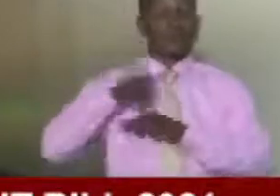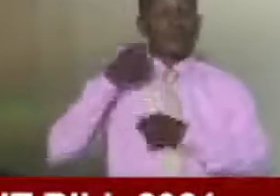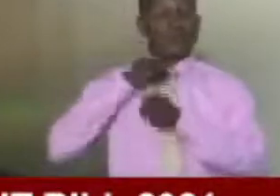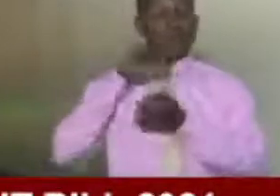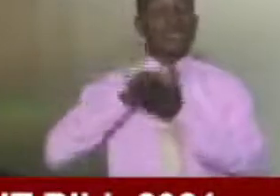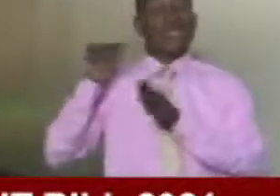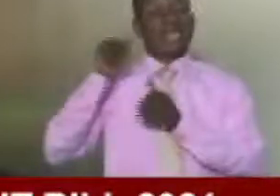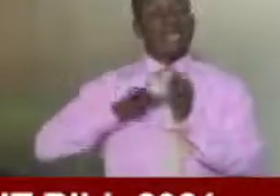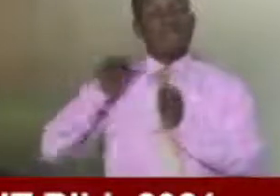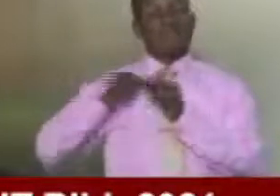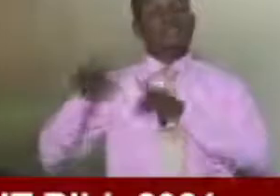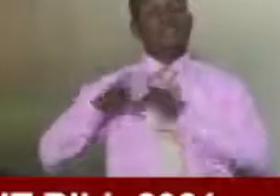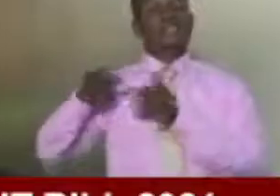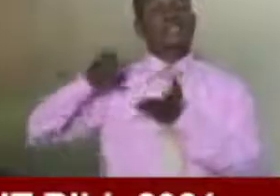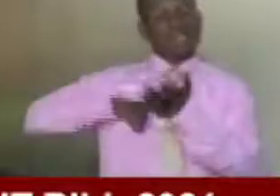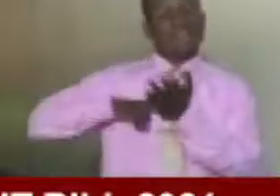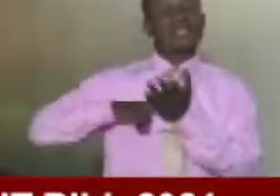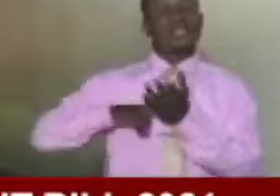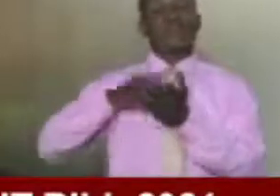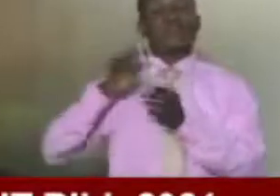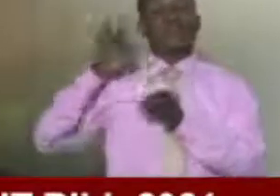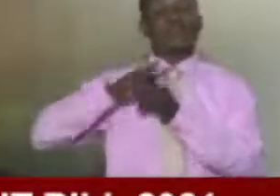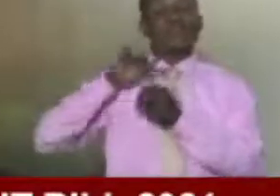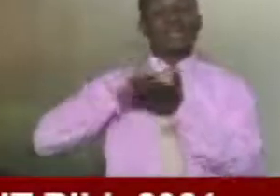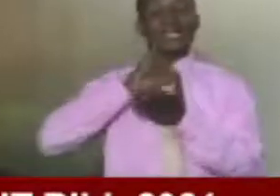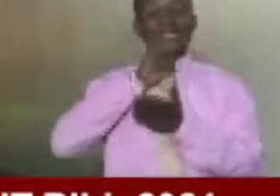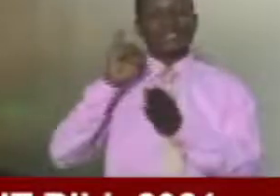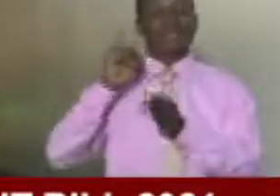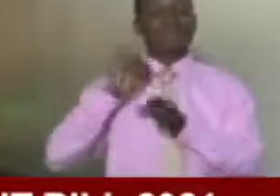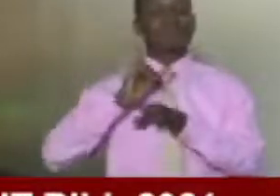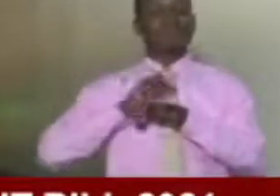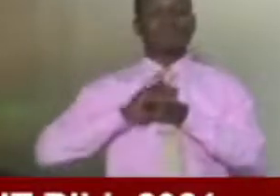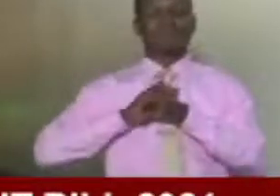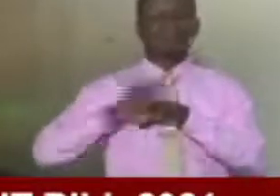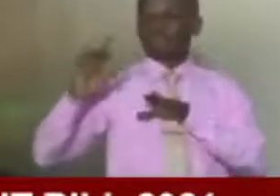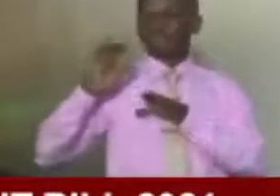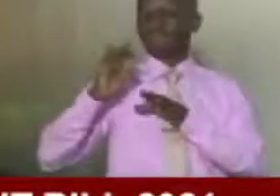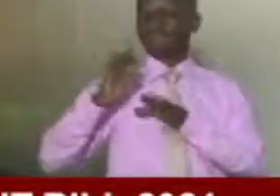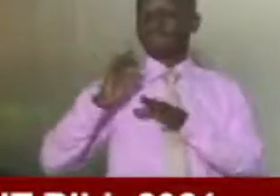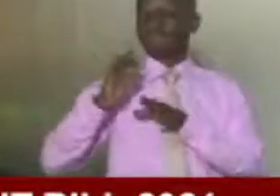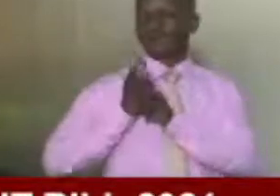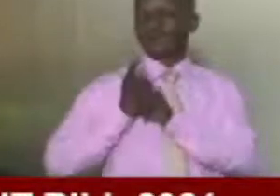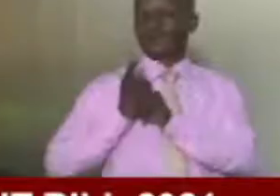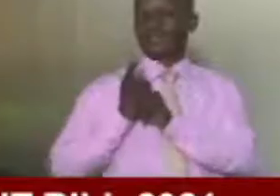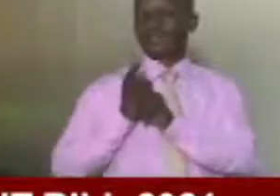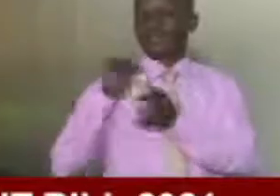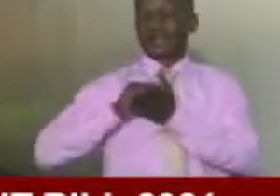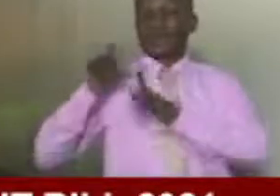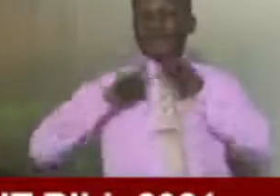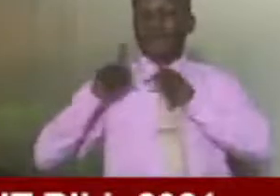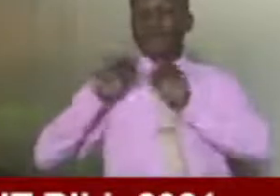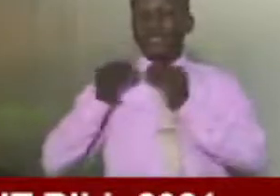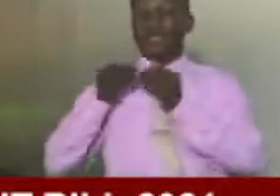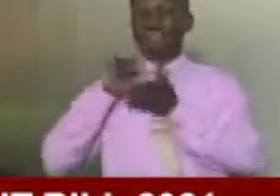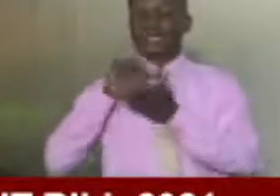has a register of voters that is credible, that citizens, organizations that are monitoring